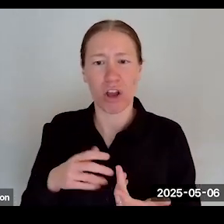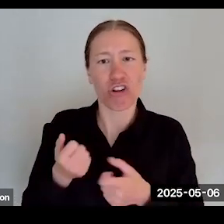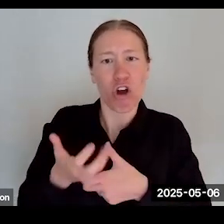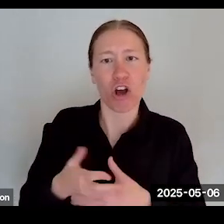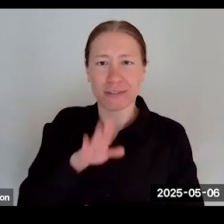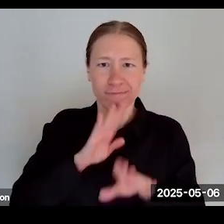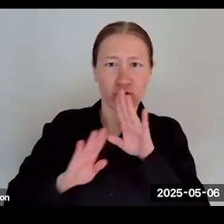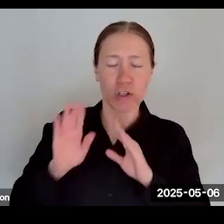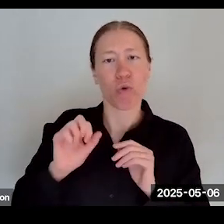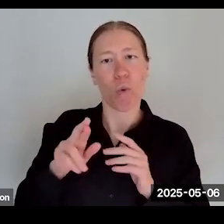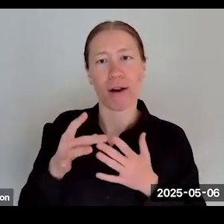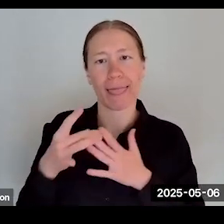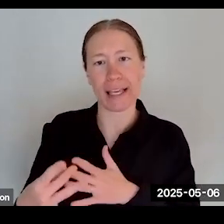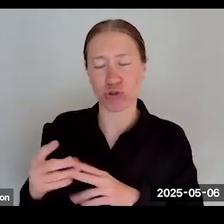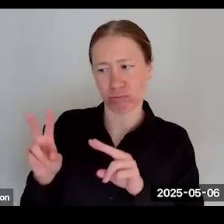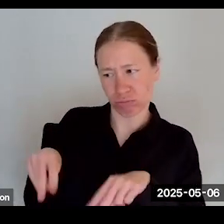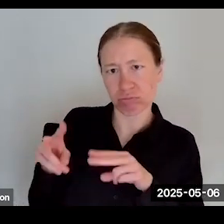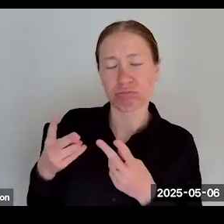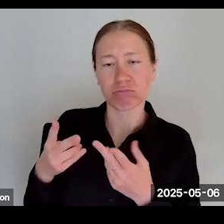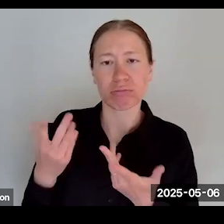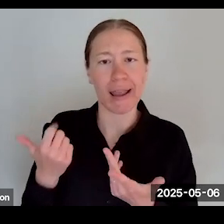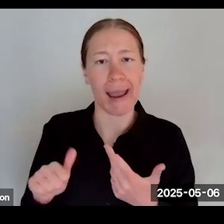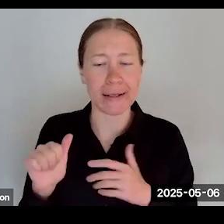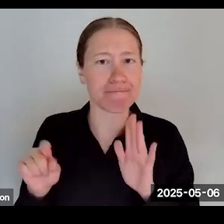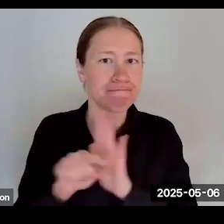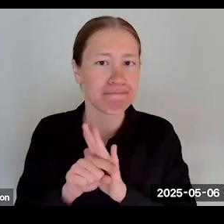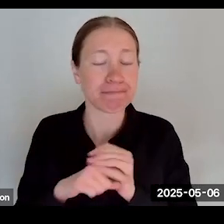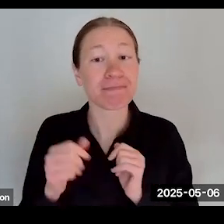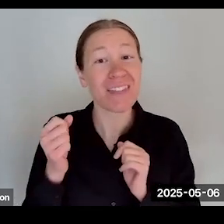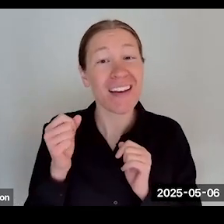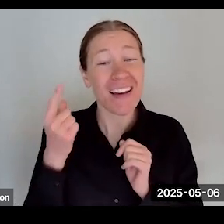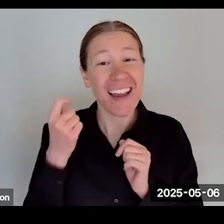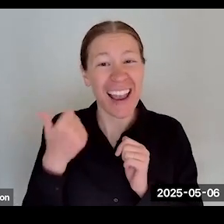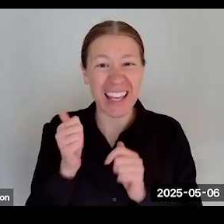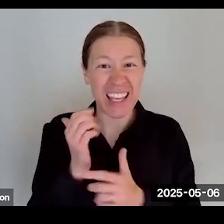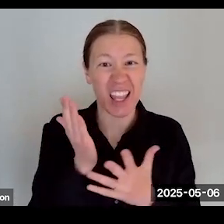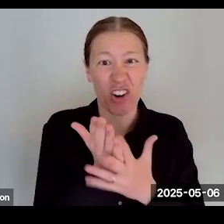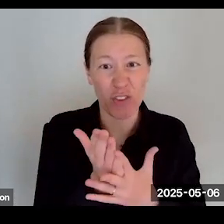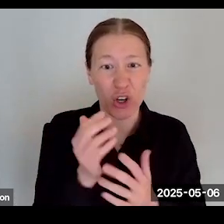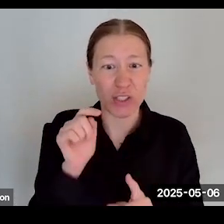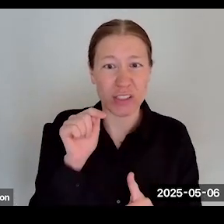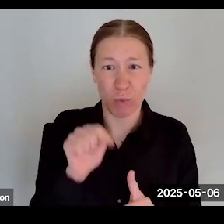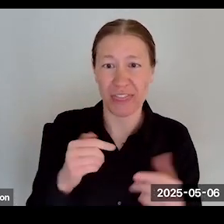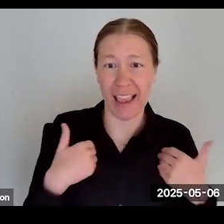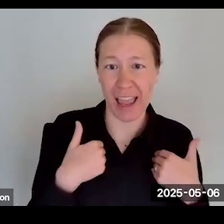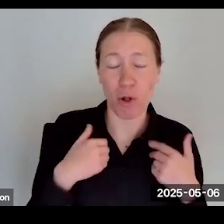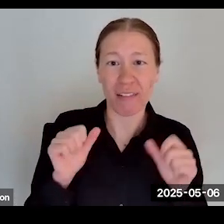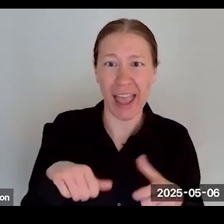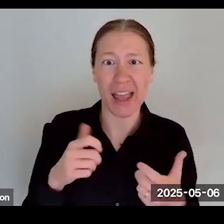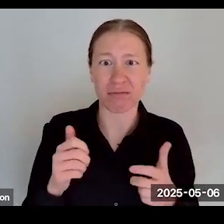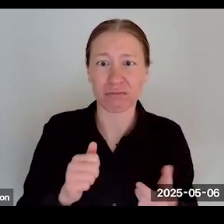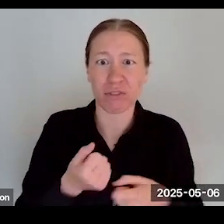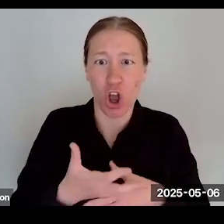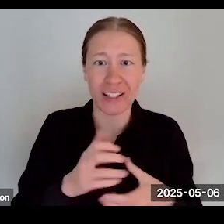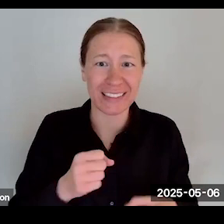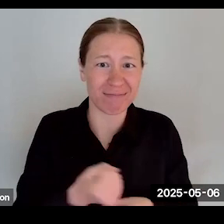to judgment. Any interference with their job can be dangerous for the owner, so be sure to give service animal teams the space they